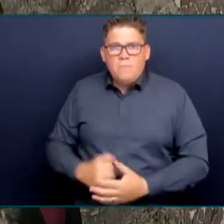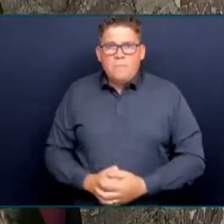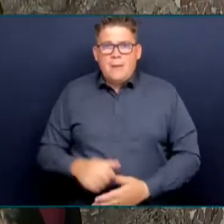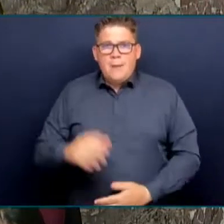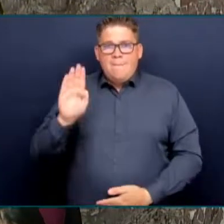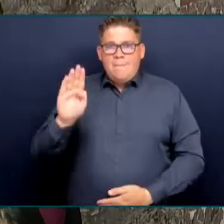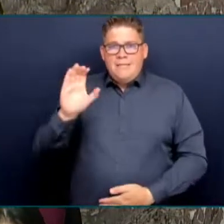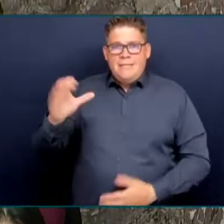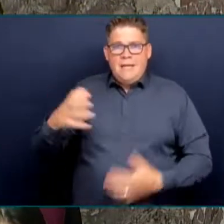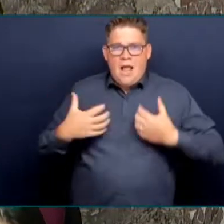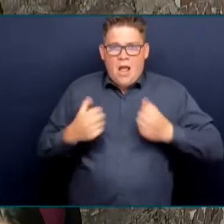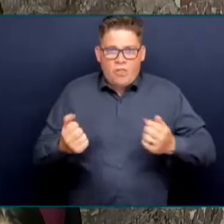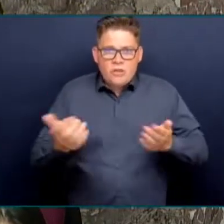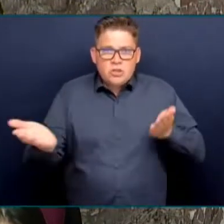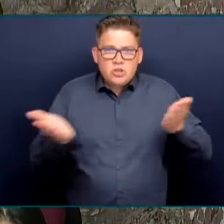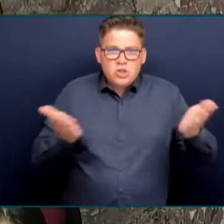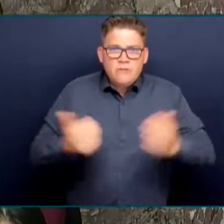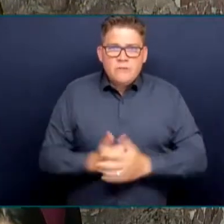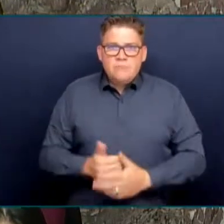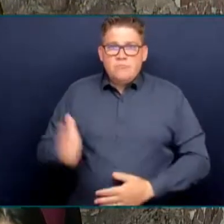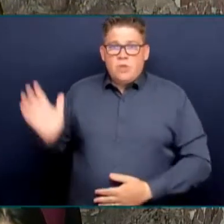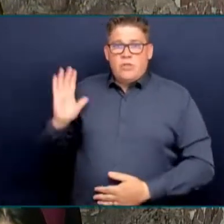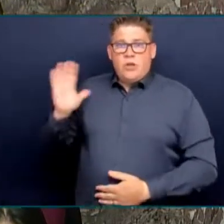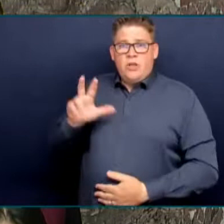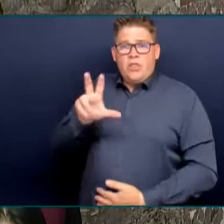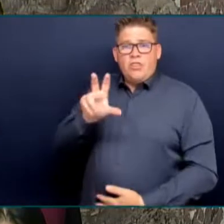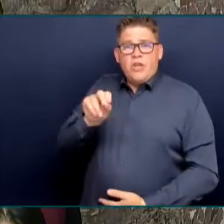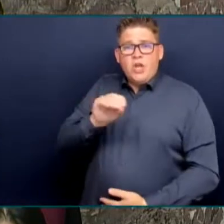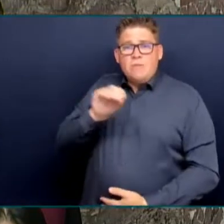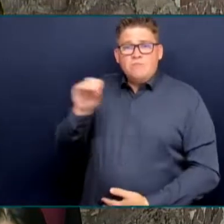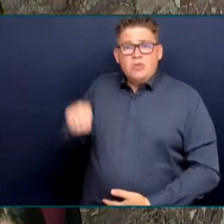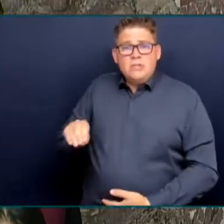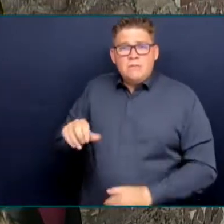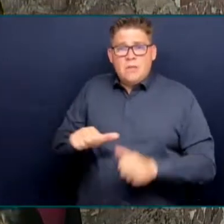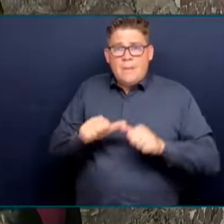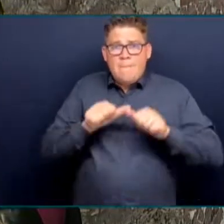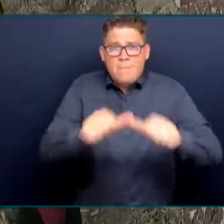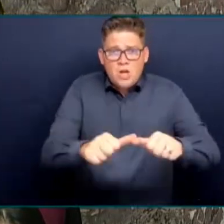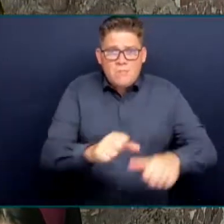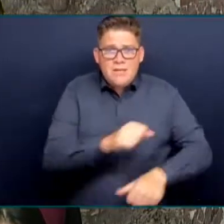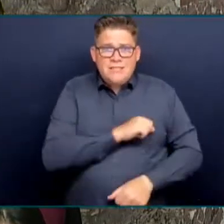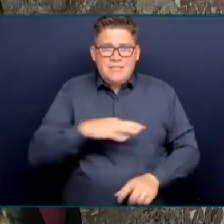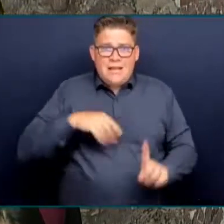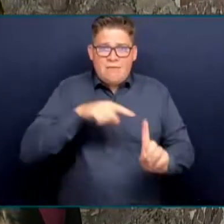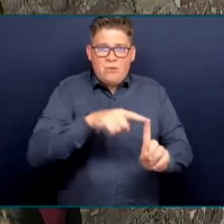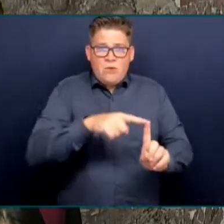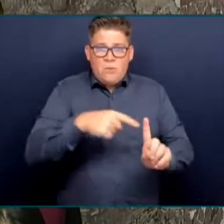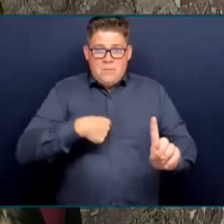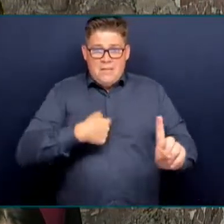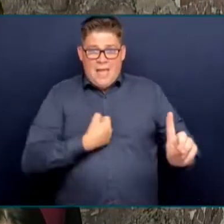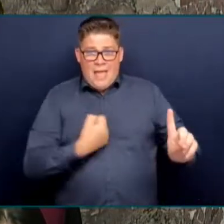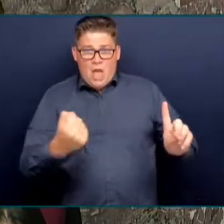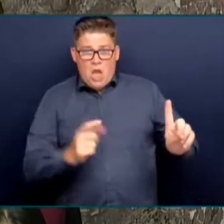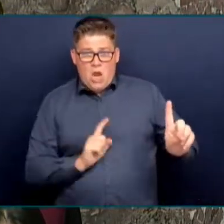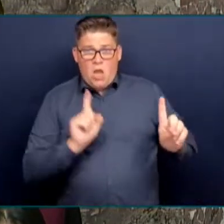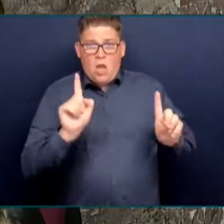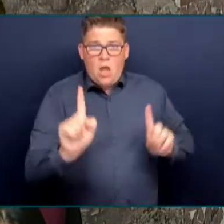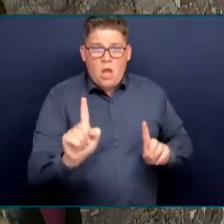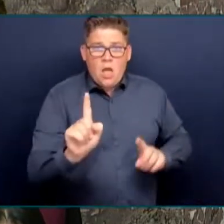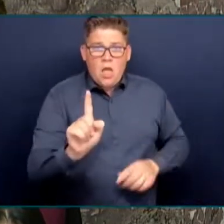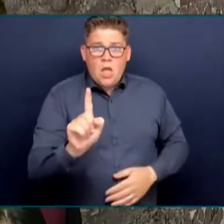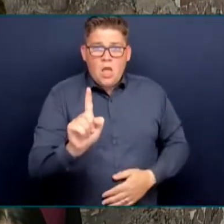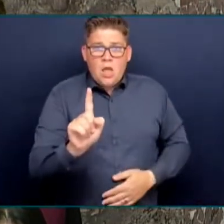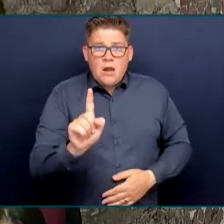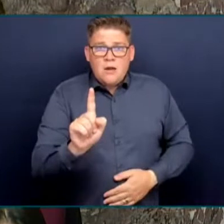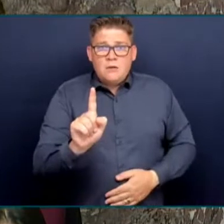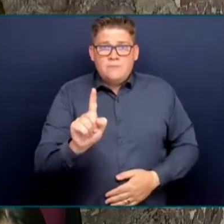when I became Minister of Health. A situation that put it maybe in the 20th century, maybe in the 19th century,